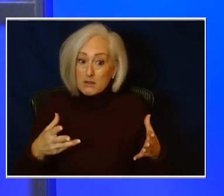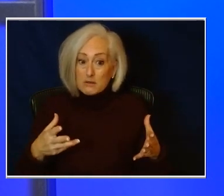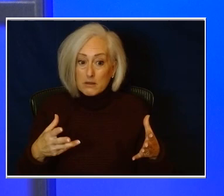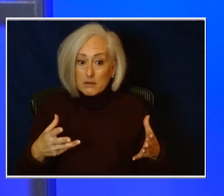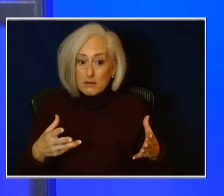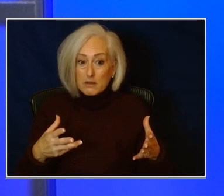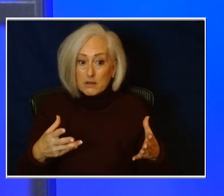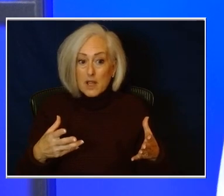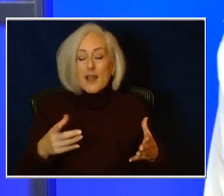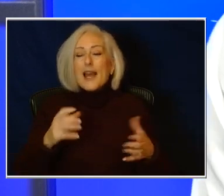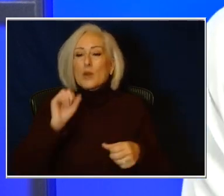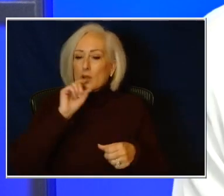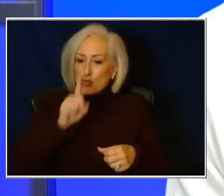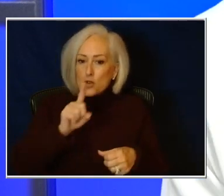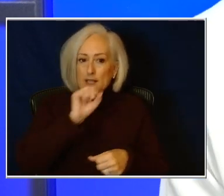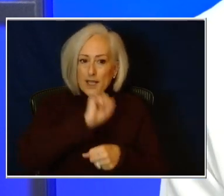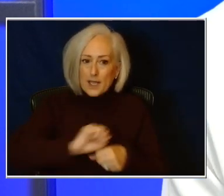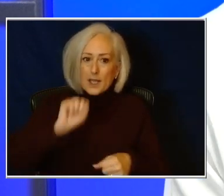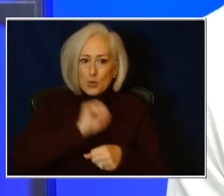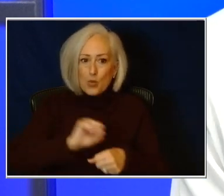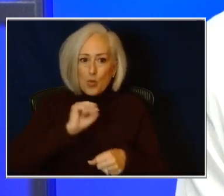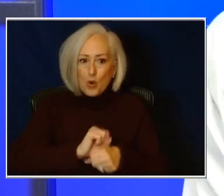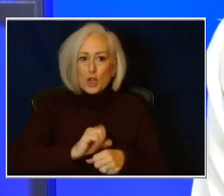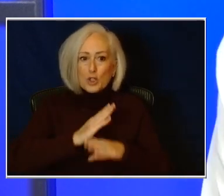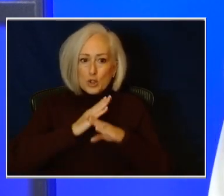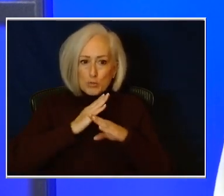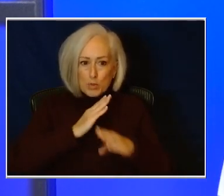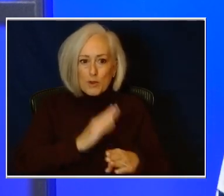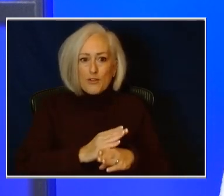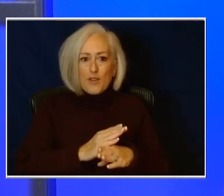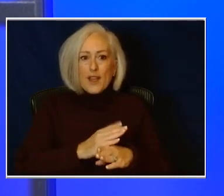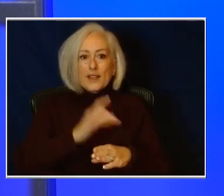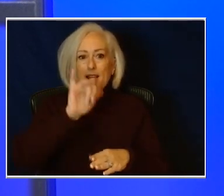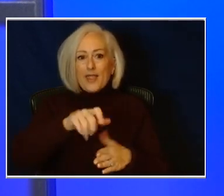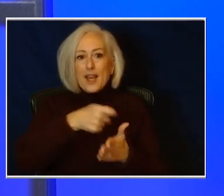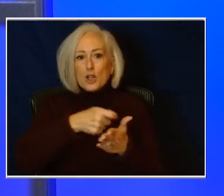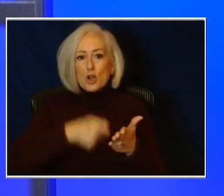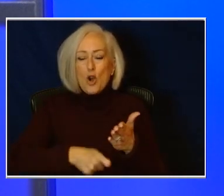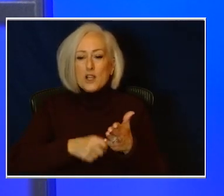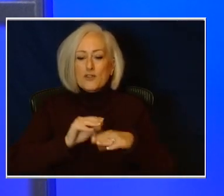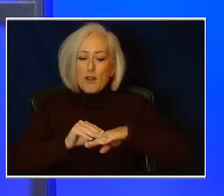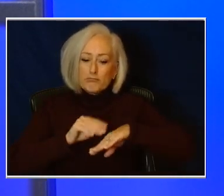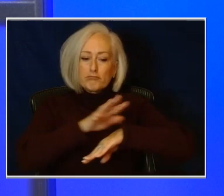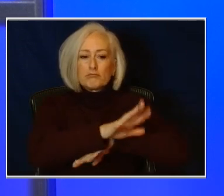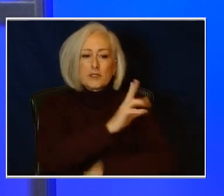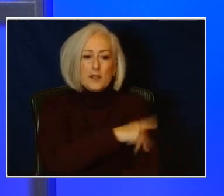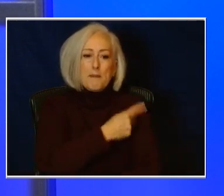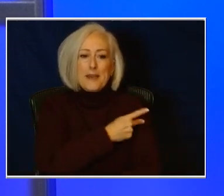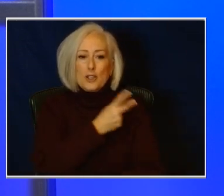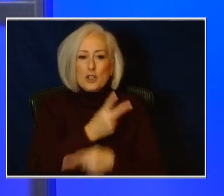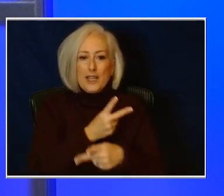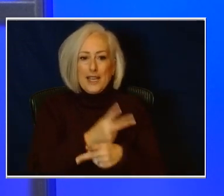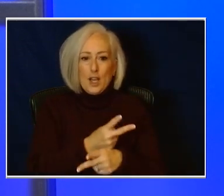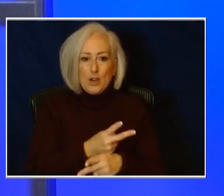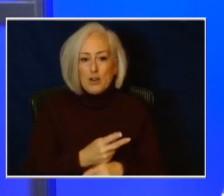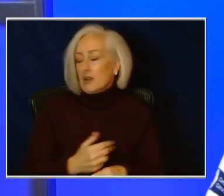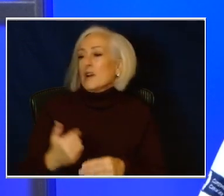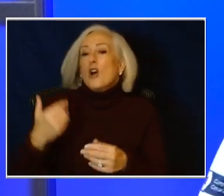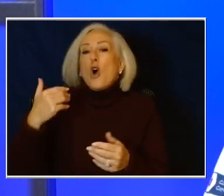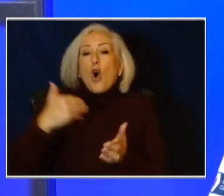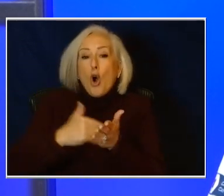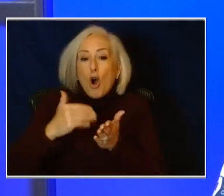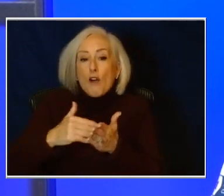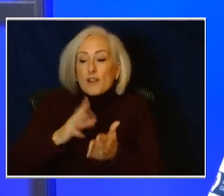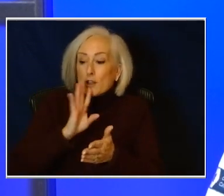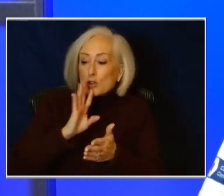to prevent this cost from reaching the patient. So oftentimes when I'm talking to a patient about a clinical trial, this